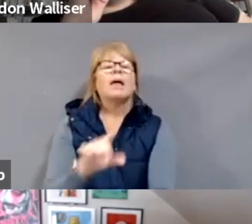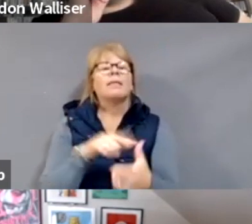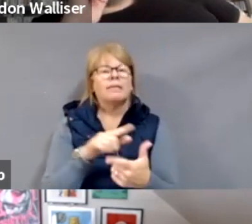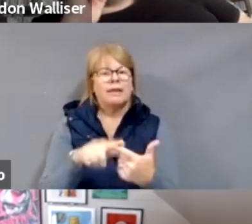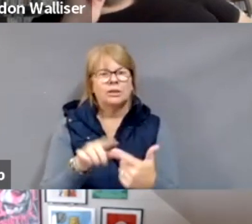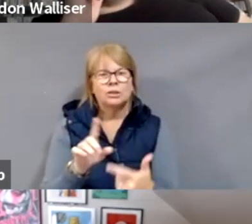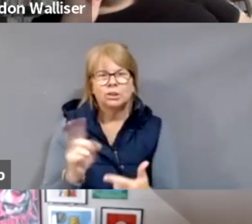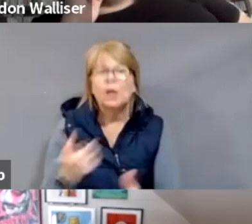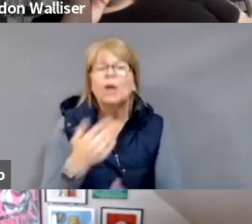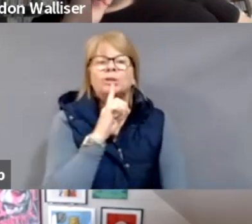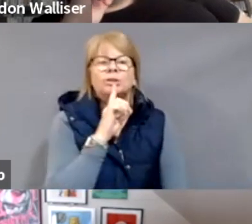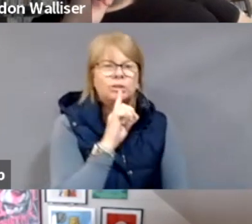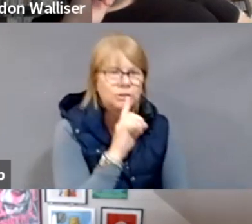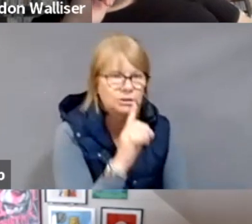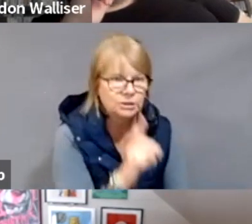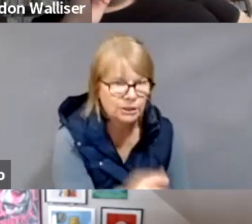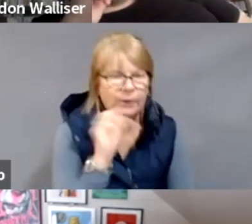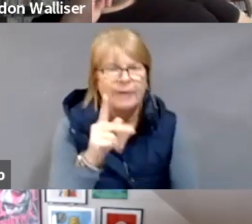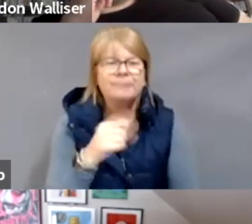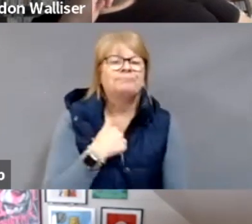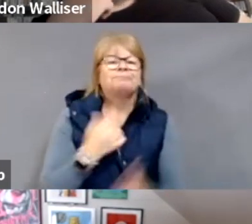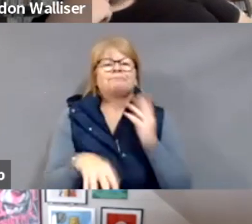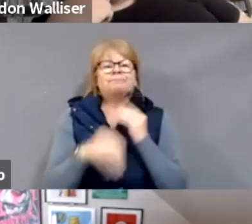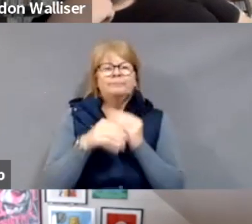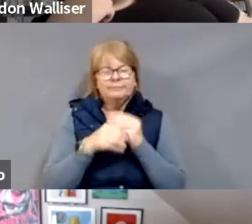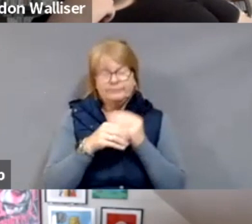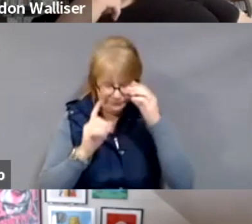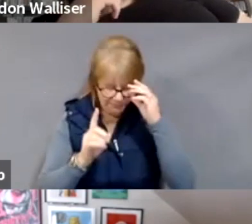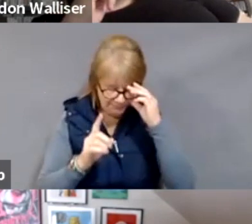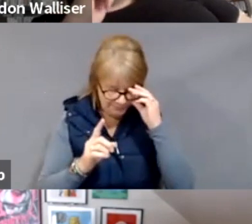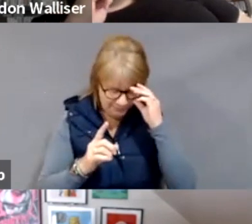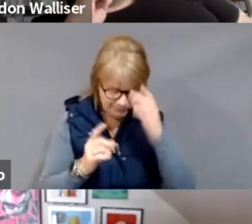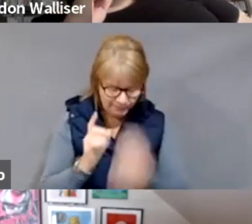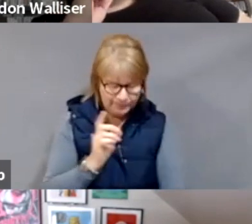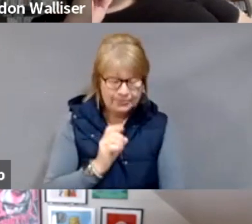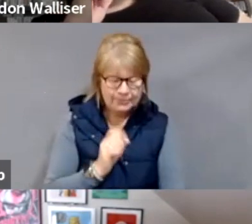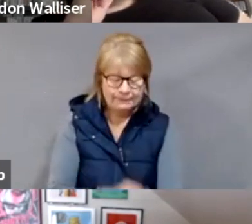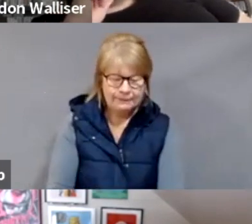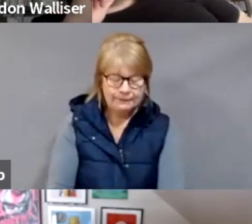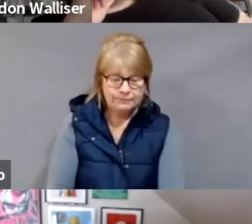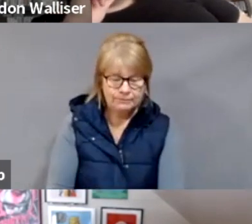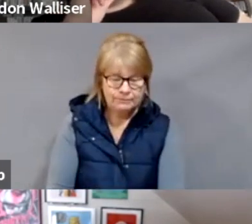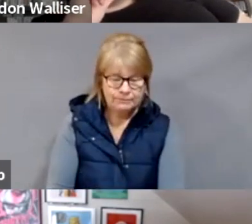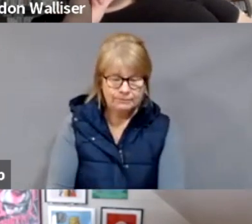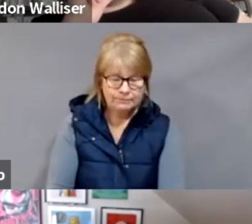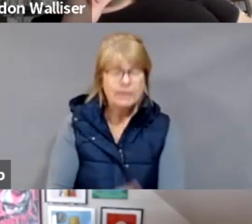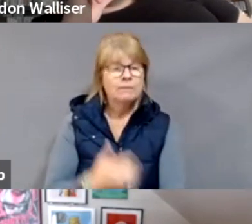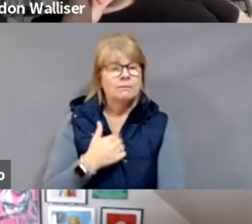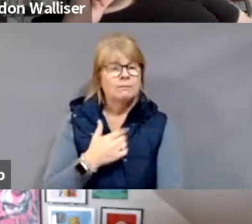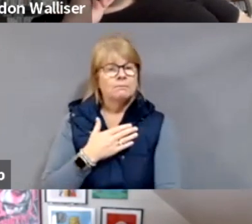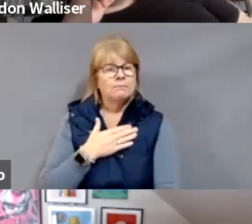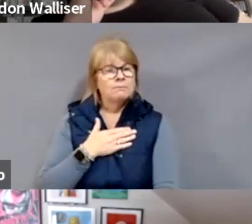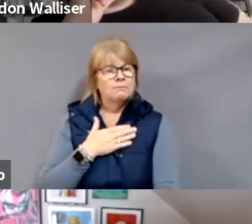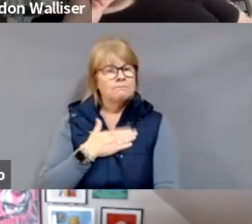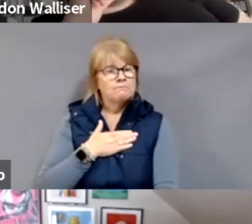can. Sure. I was just going to say, you know, I've one of the things that has really helped me in my career is, as you